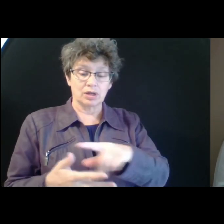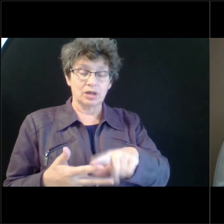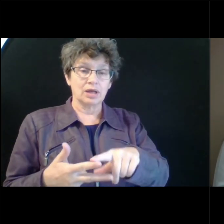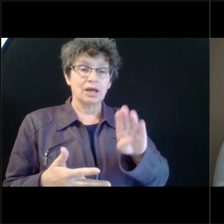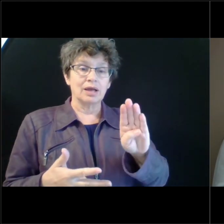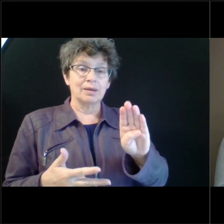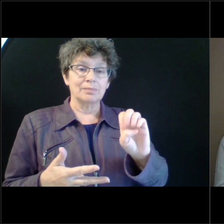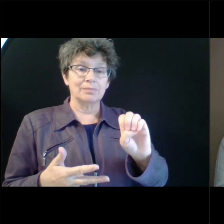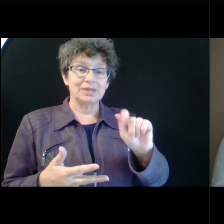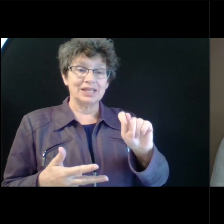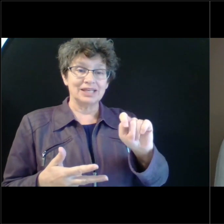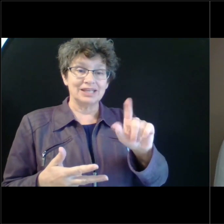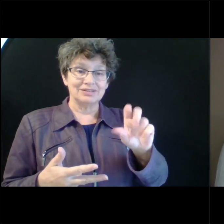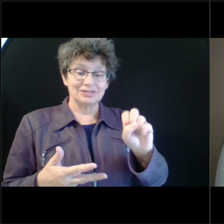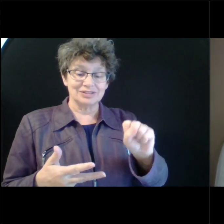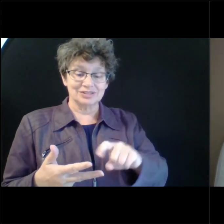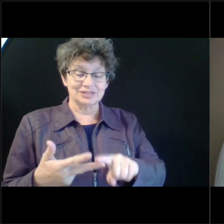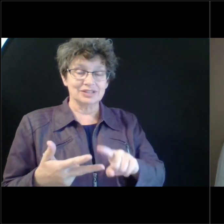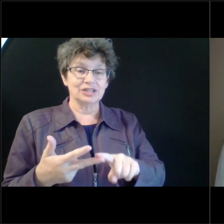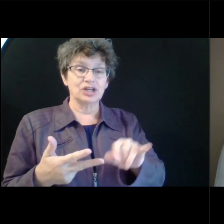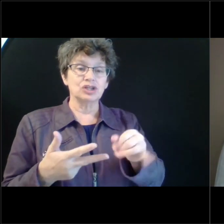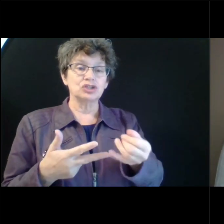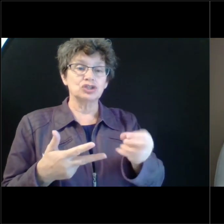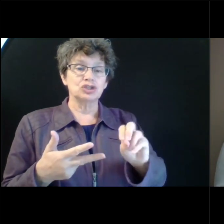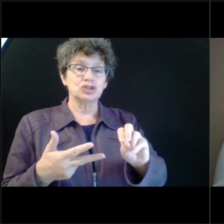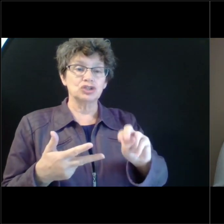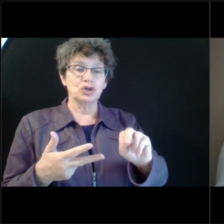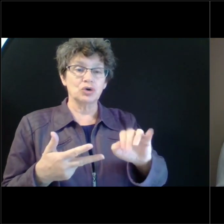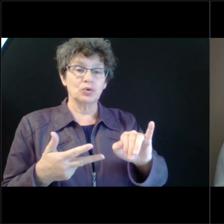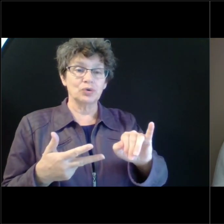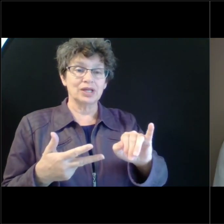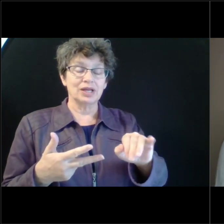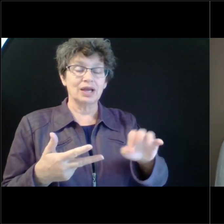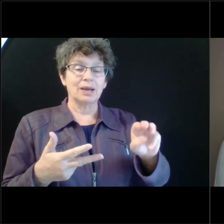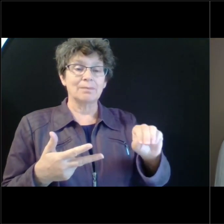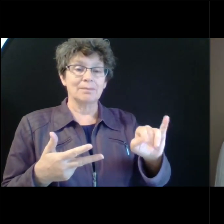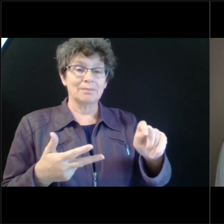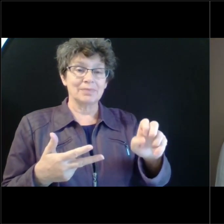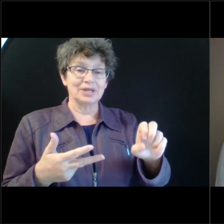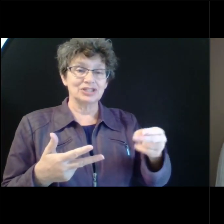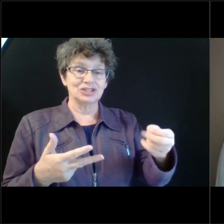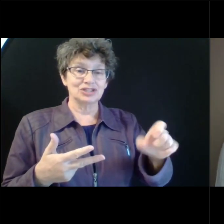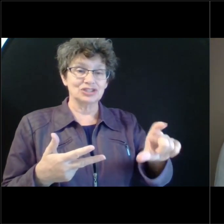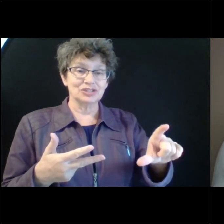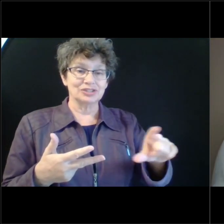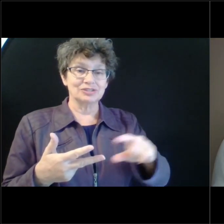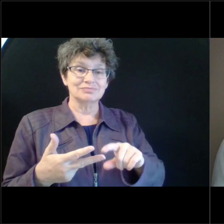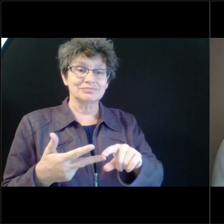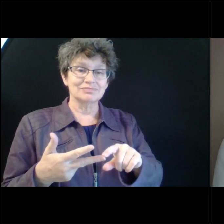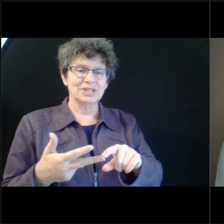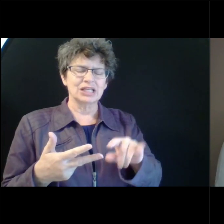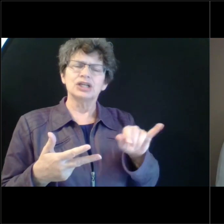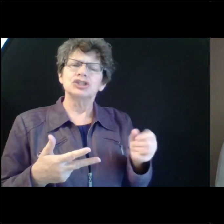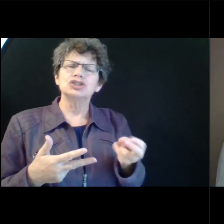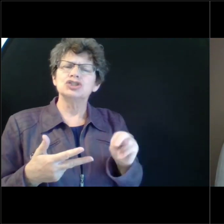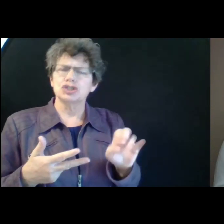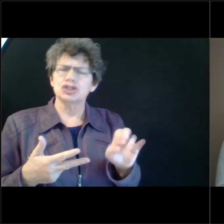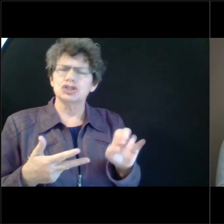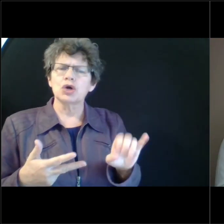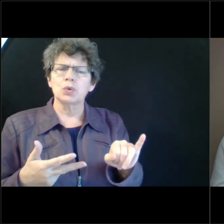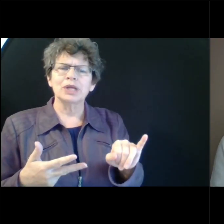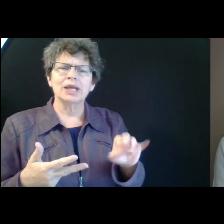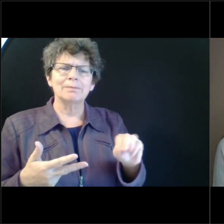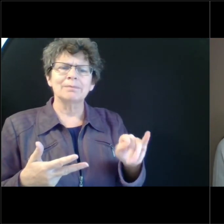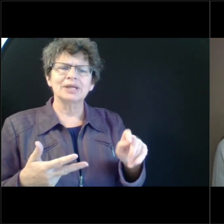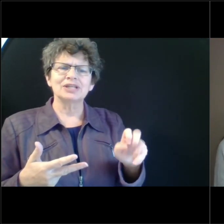Mitchell. Correct, yes. I thought it was really neat that she incorporated music into her presentation and it made it memorable to me. So